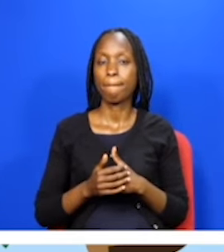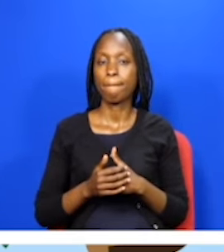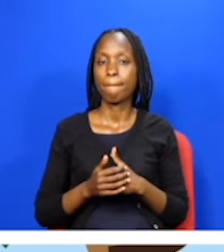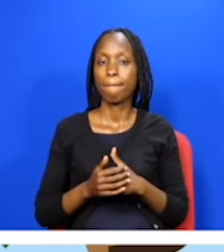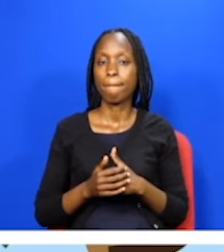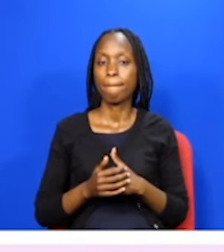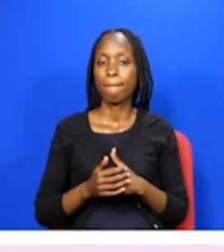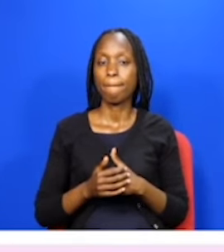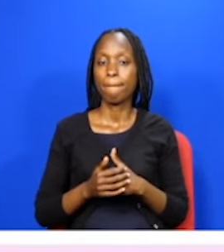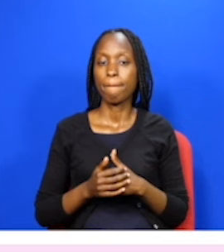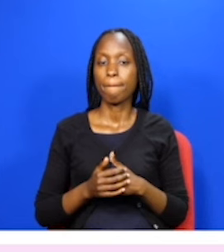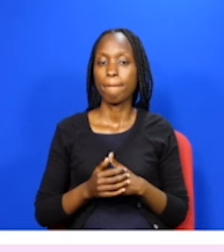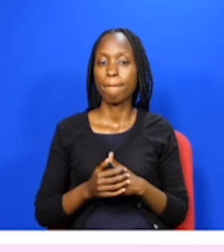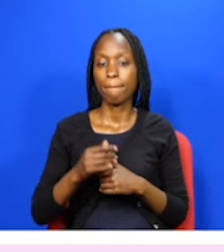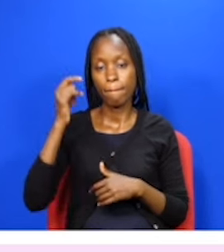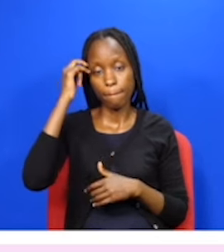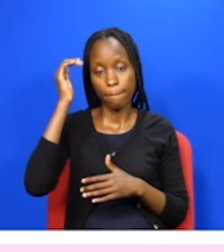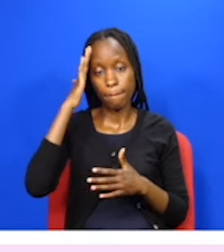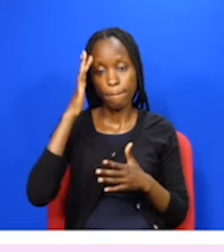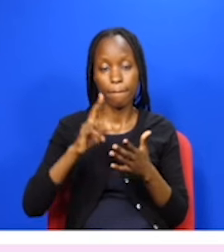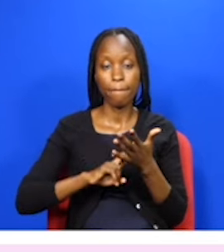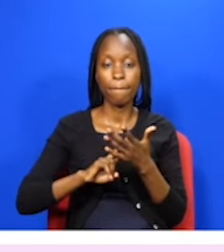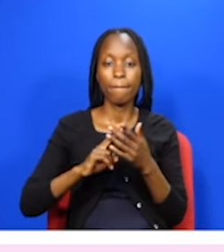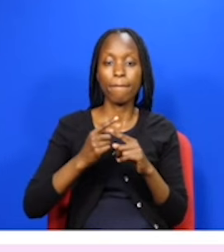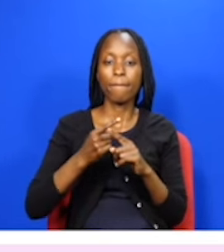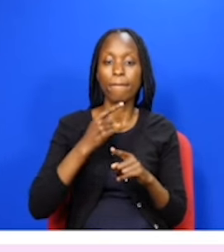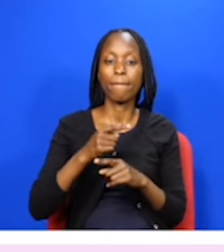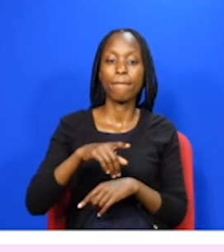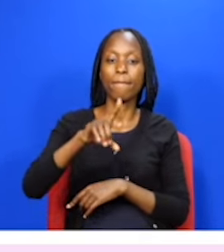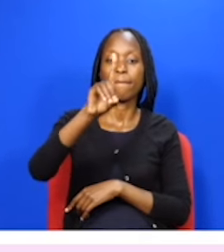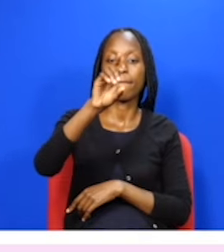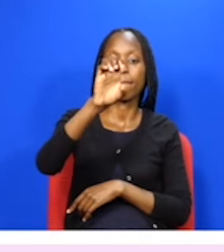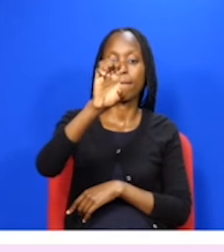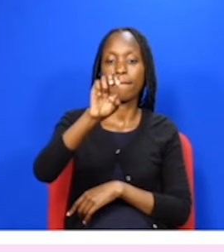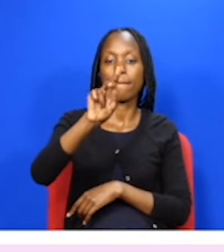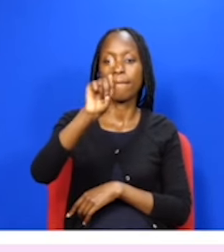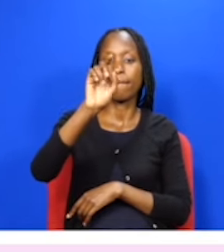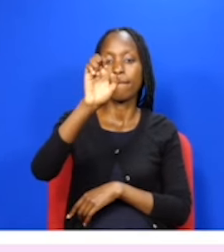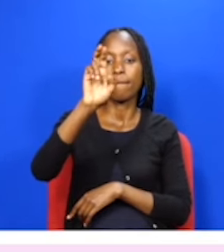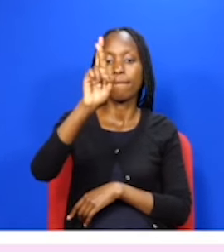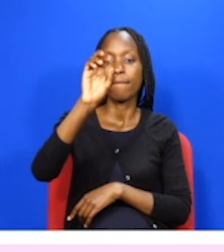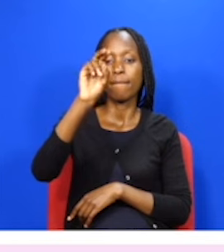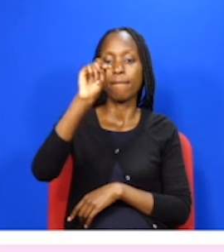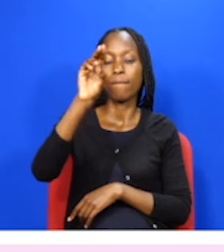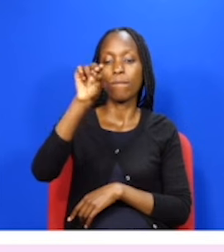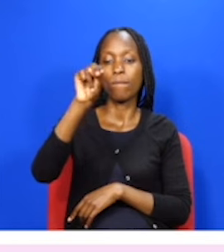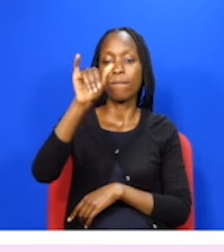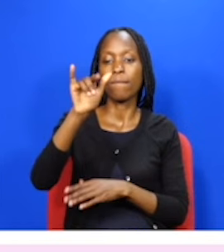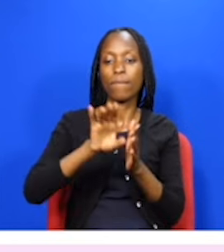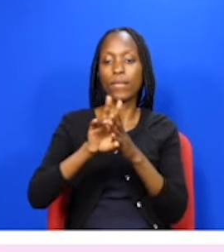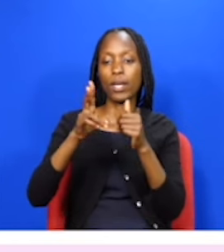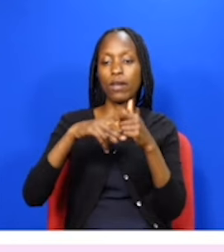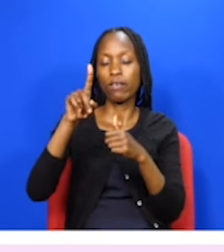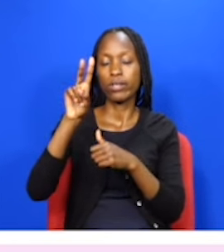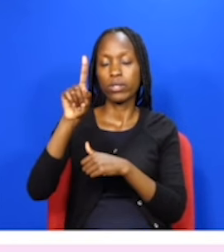verse for today. Our memory verse comes from the Bible, from the book of Deuteronomy chapter 7, verse 21.